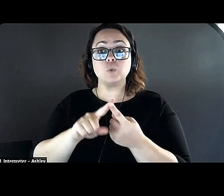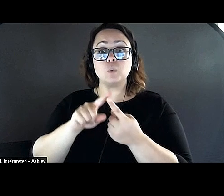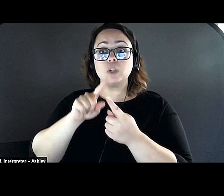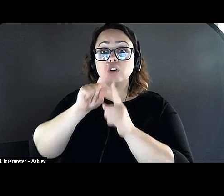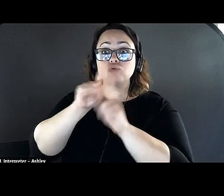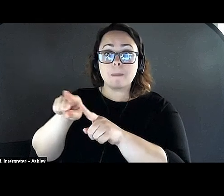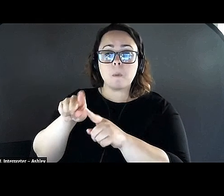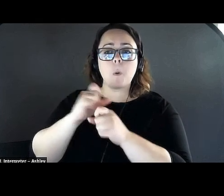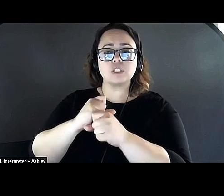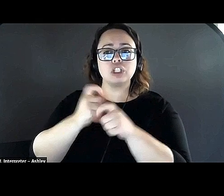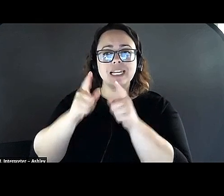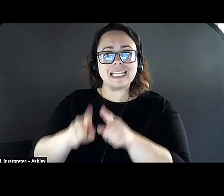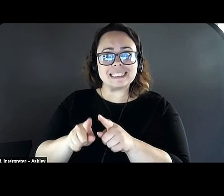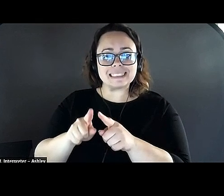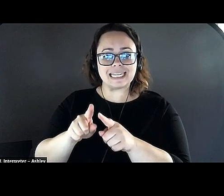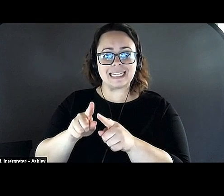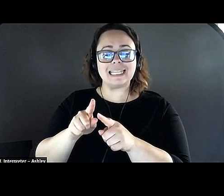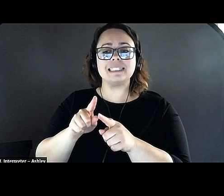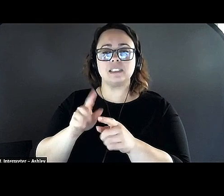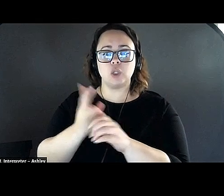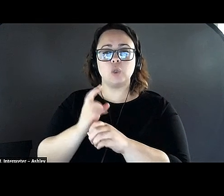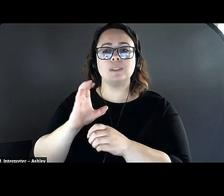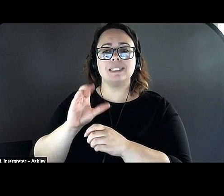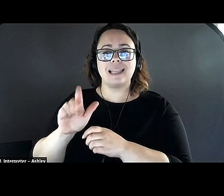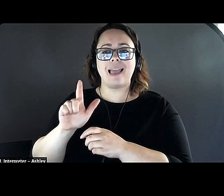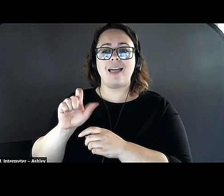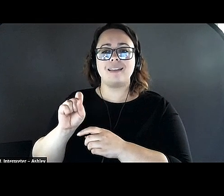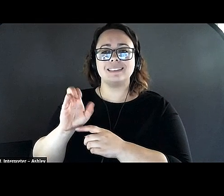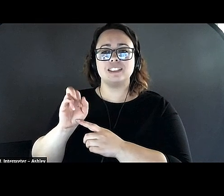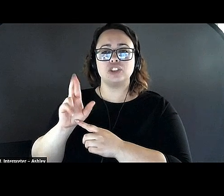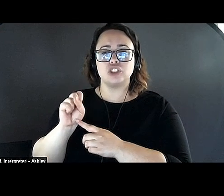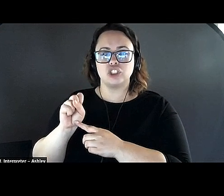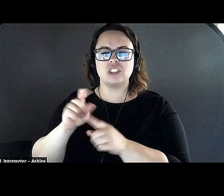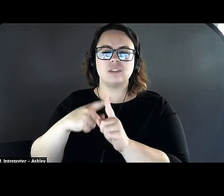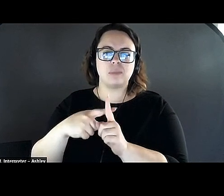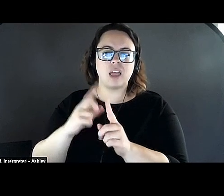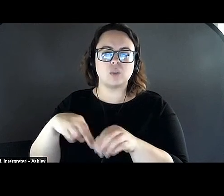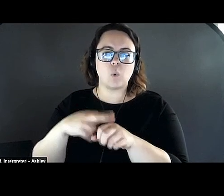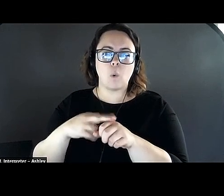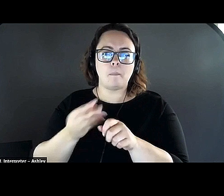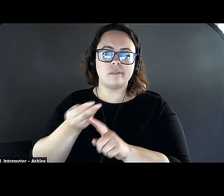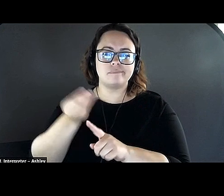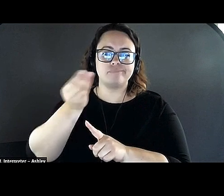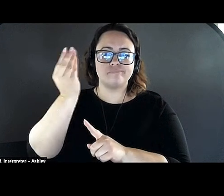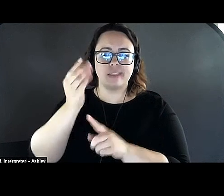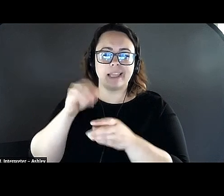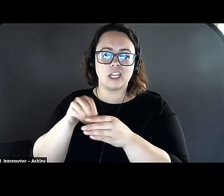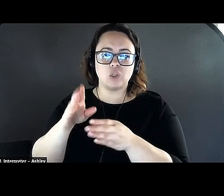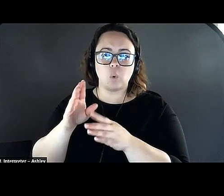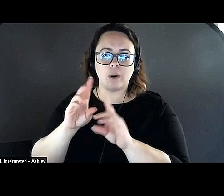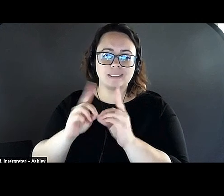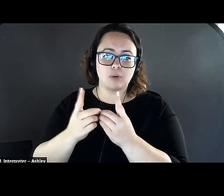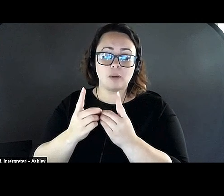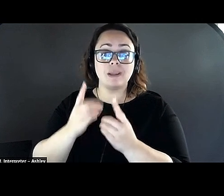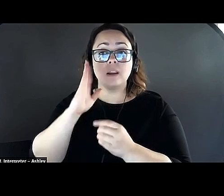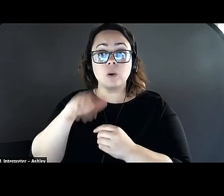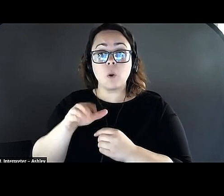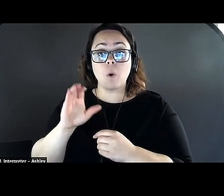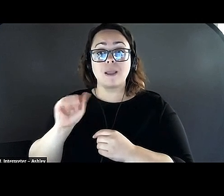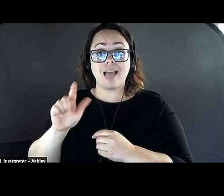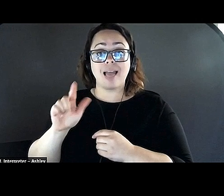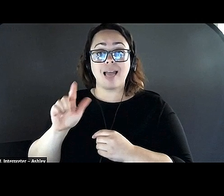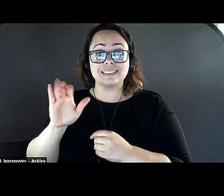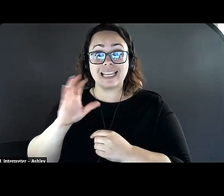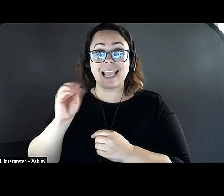security incidents via CalCAESARs, as well as your normal escalation paths. And know that CalSIC and the CDT